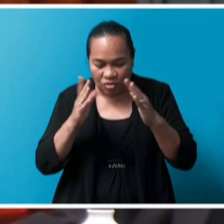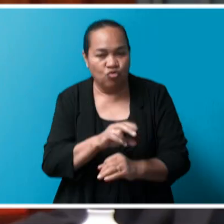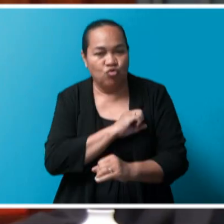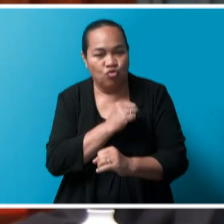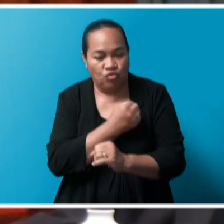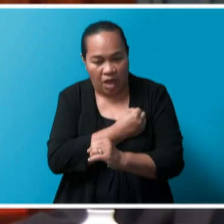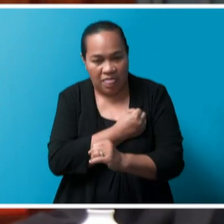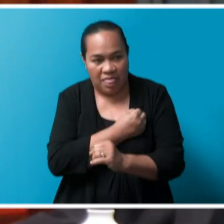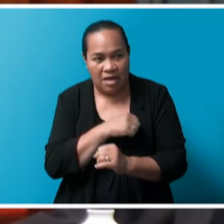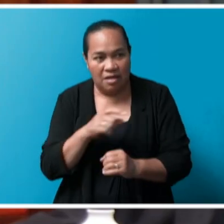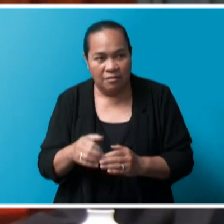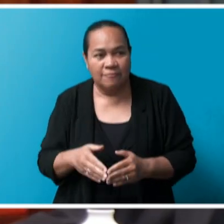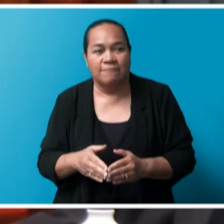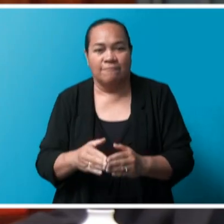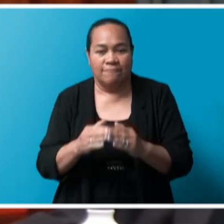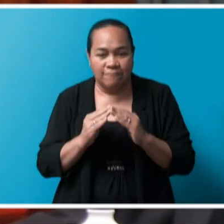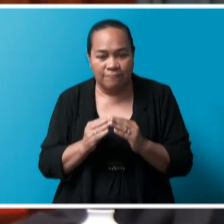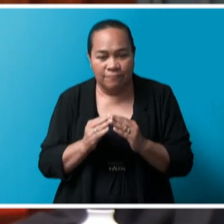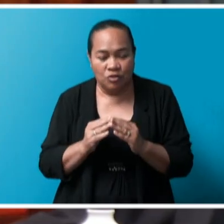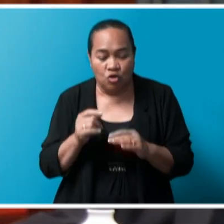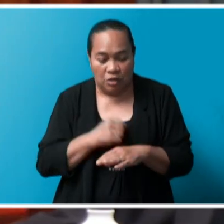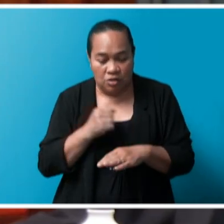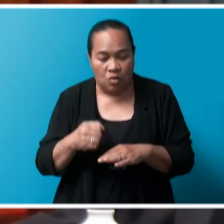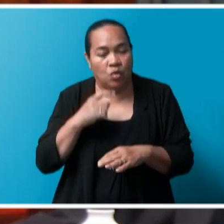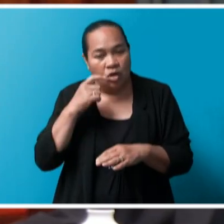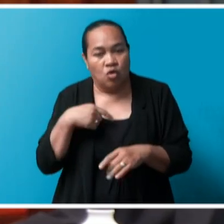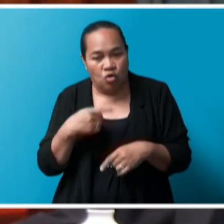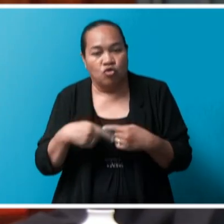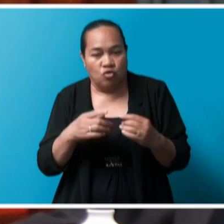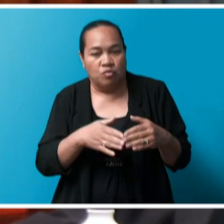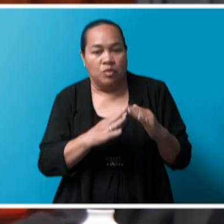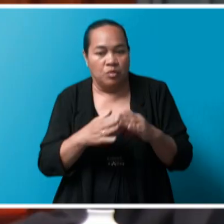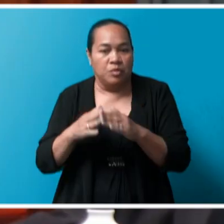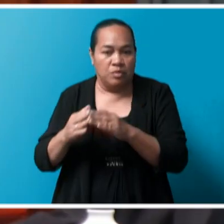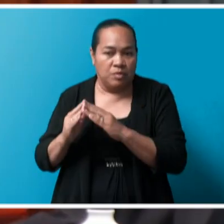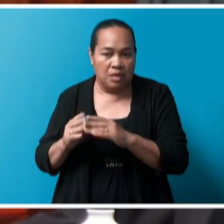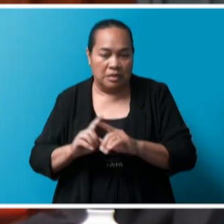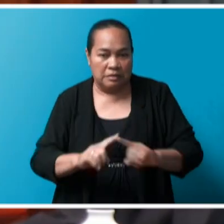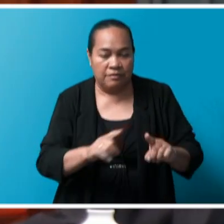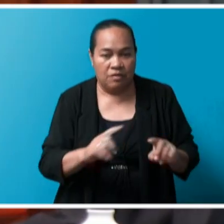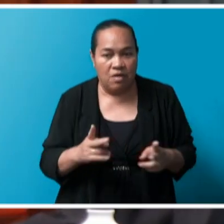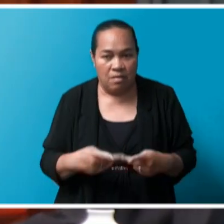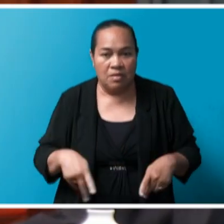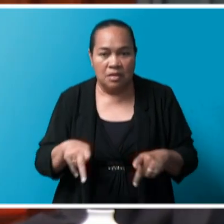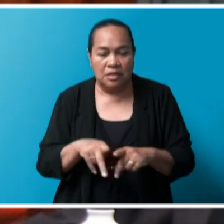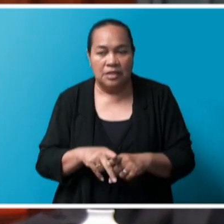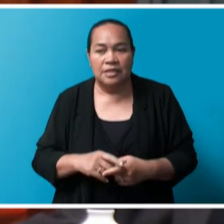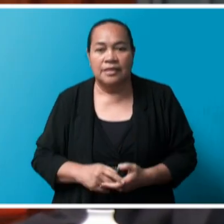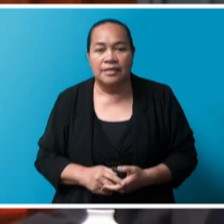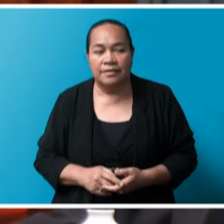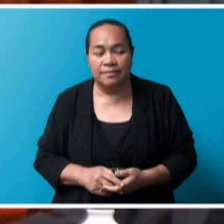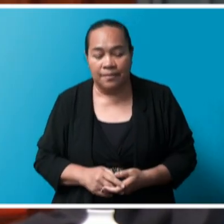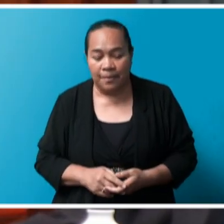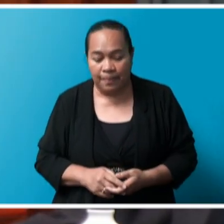across government, statutory agencies, and development partners. Mr. Speaker,